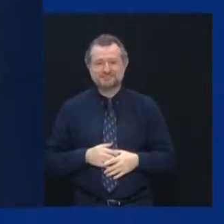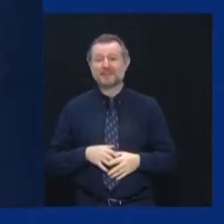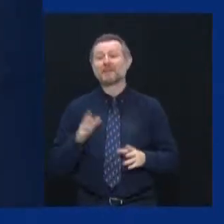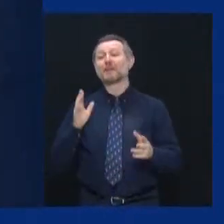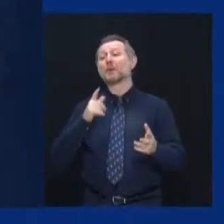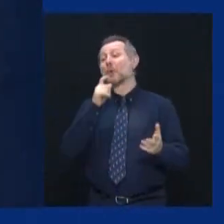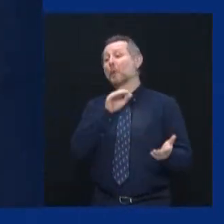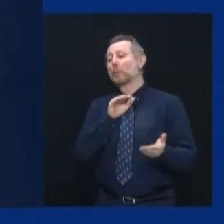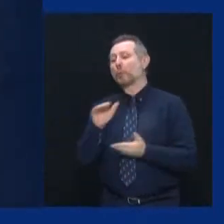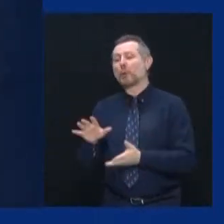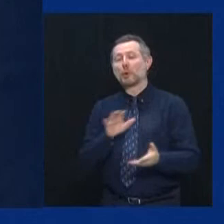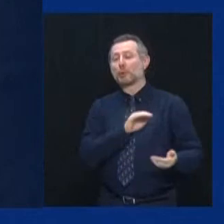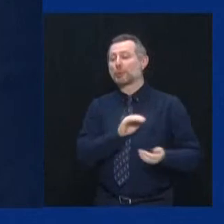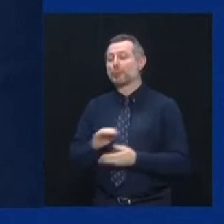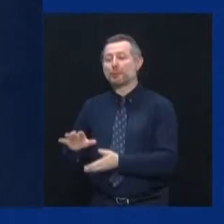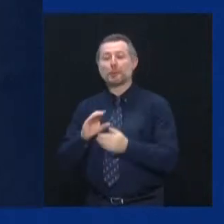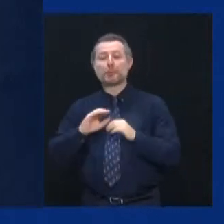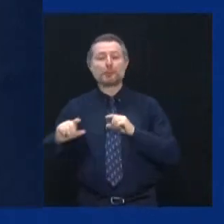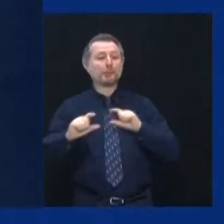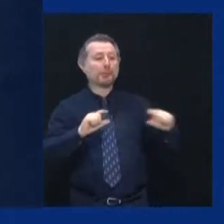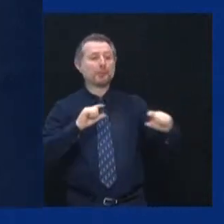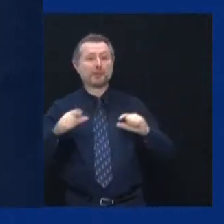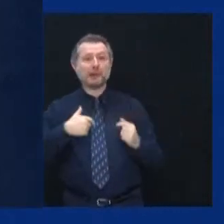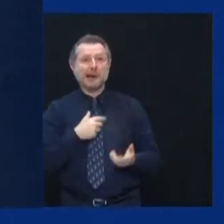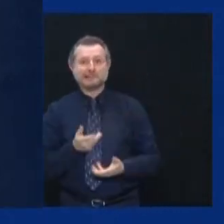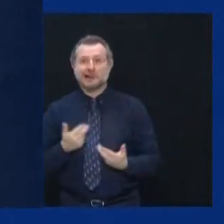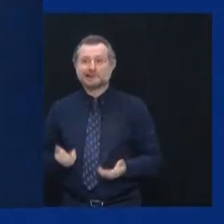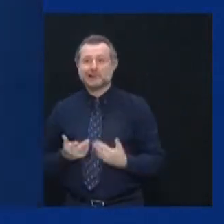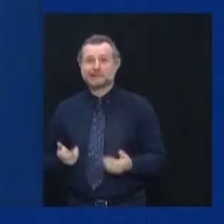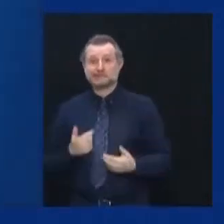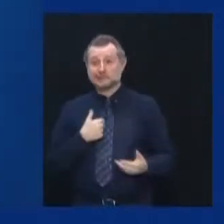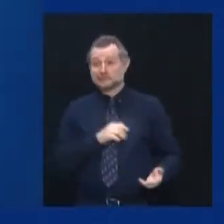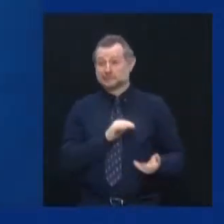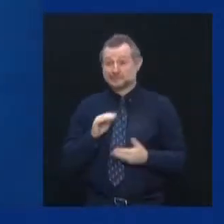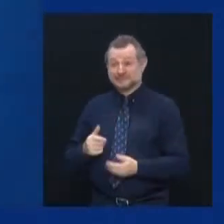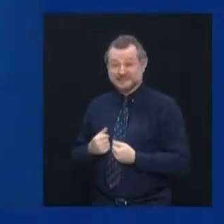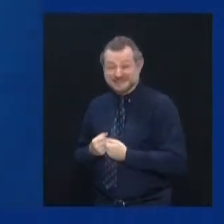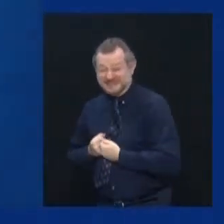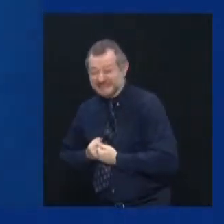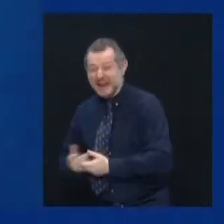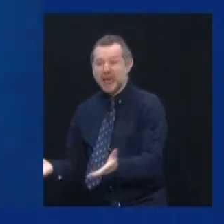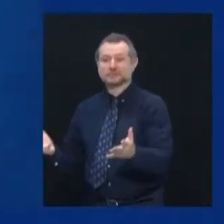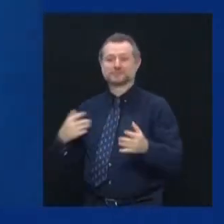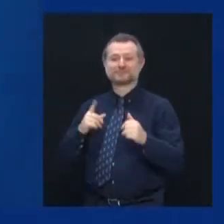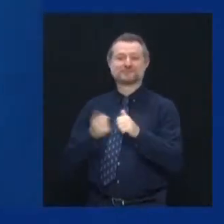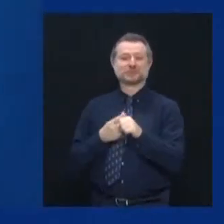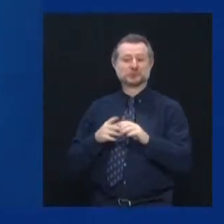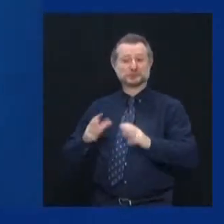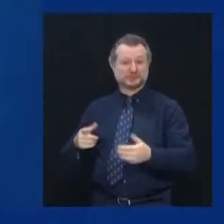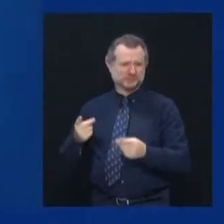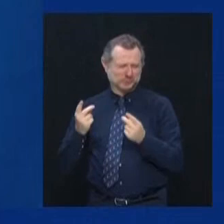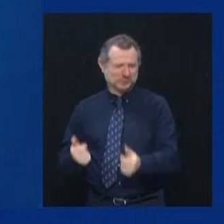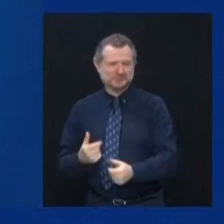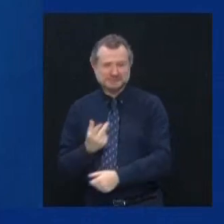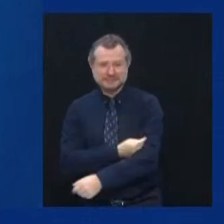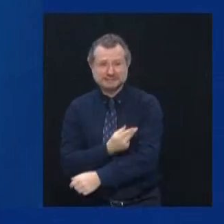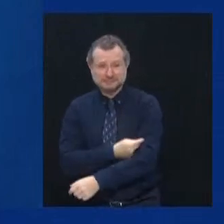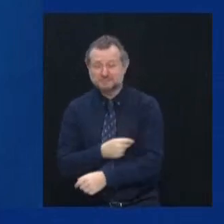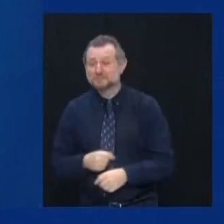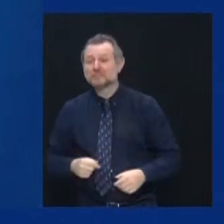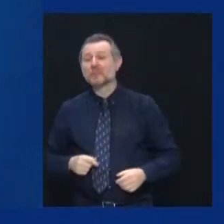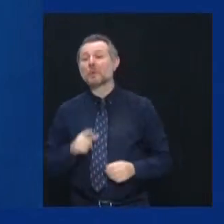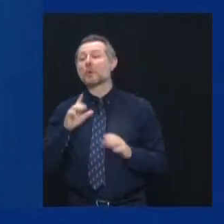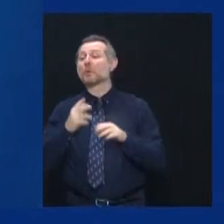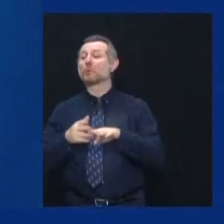amount. What we get, we have to get into people's arms. We started with